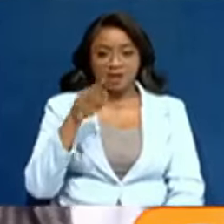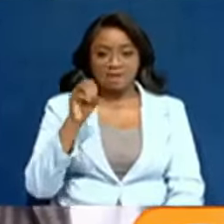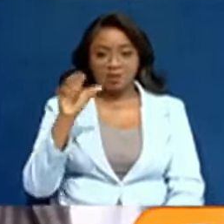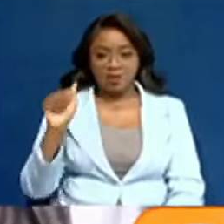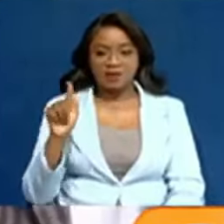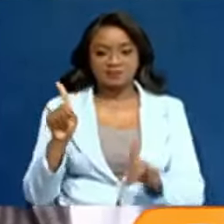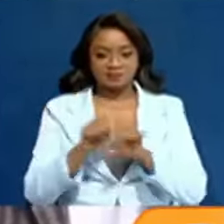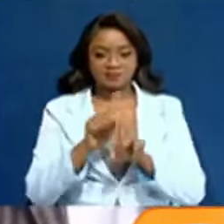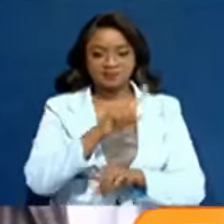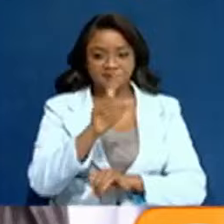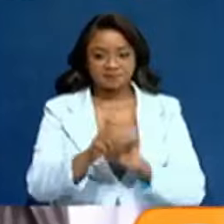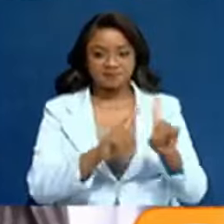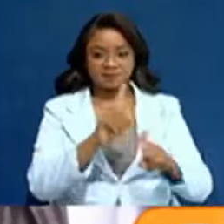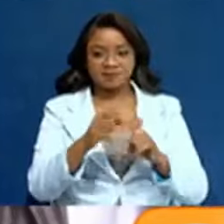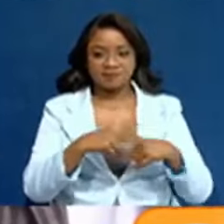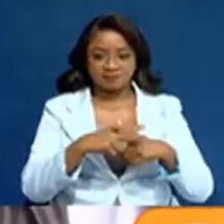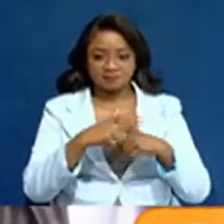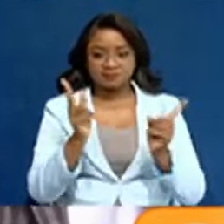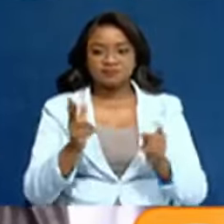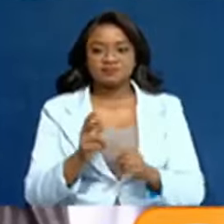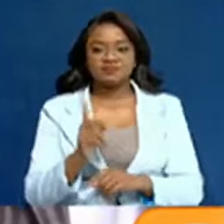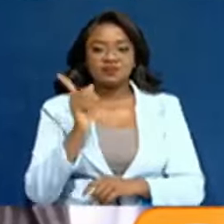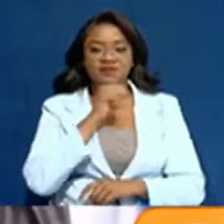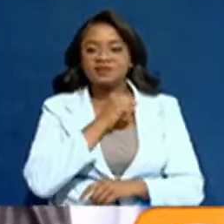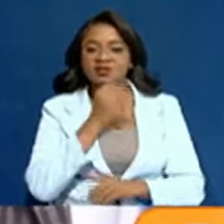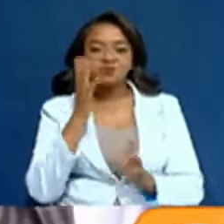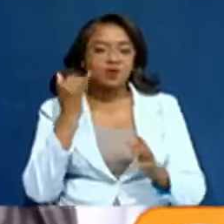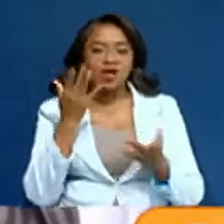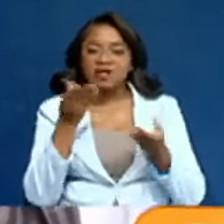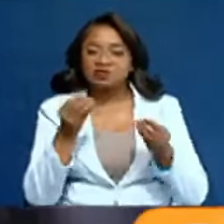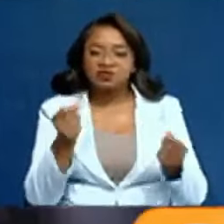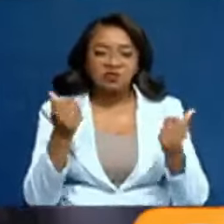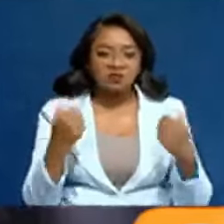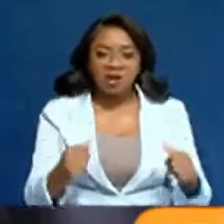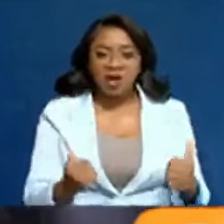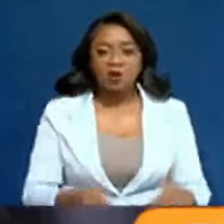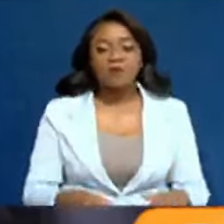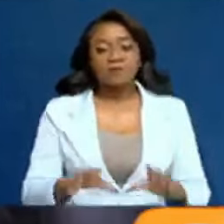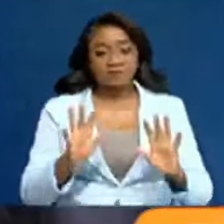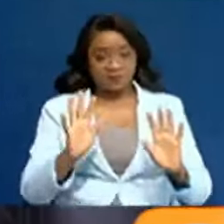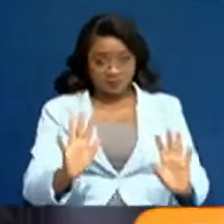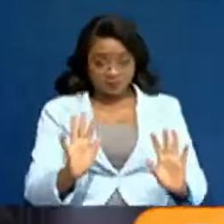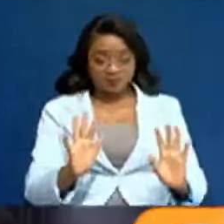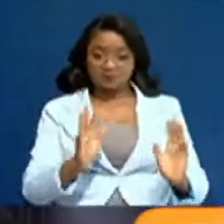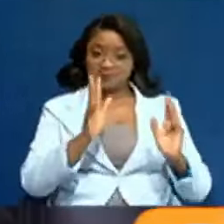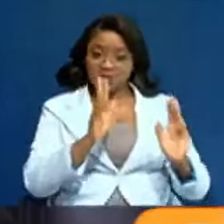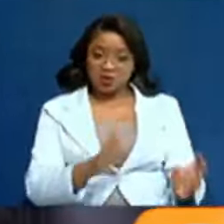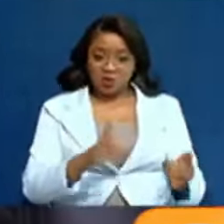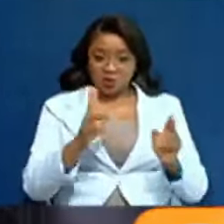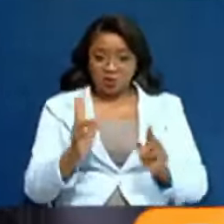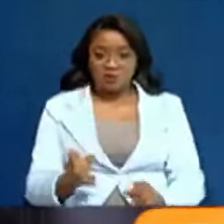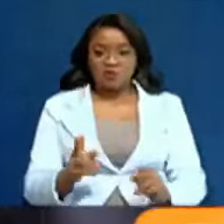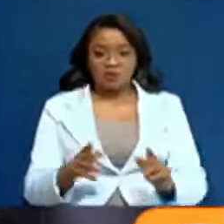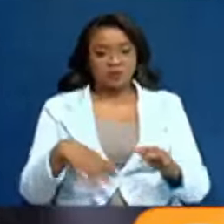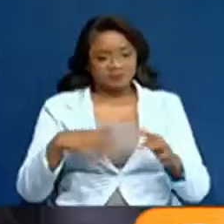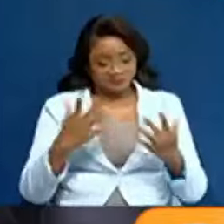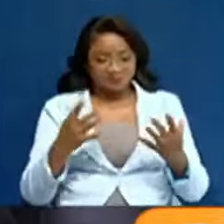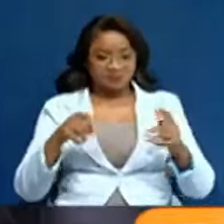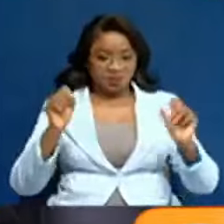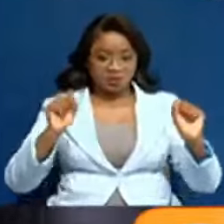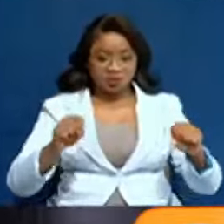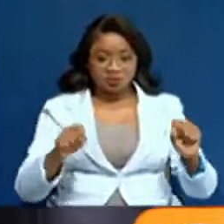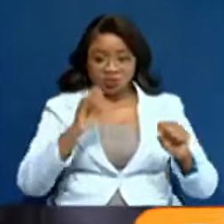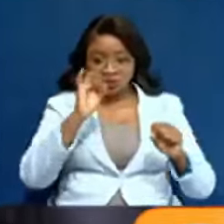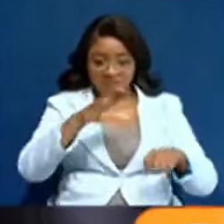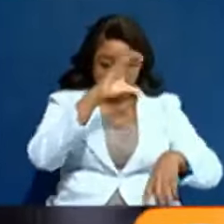question, cited frustrations in the ongoing investigations. On the forensic and ballistics, it is possible if you